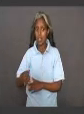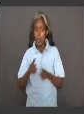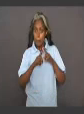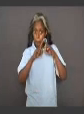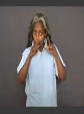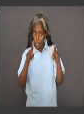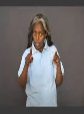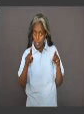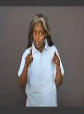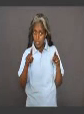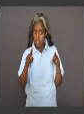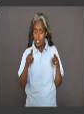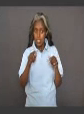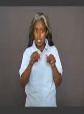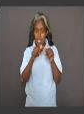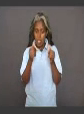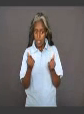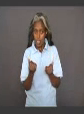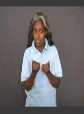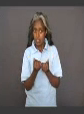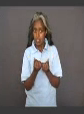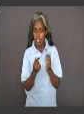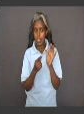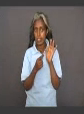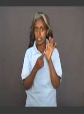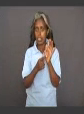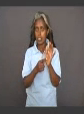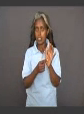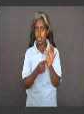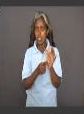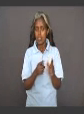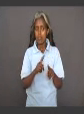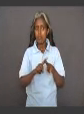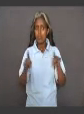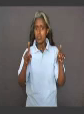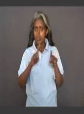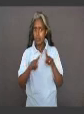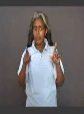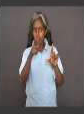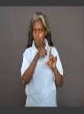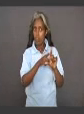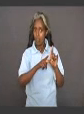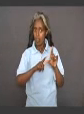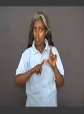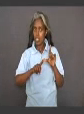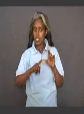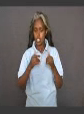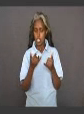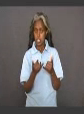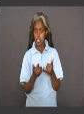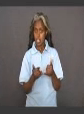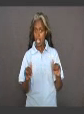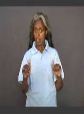but the arrows indicate that there are several angles that share